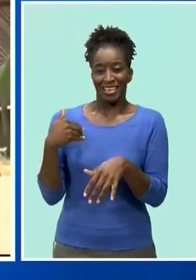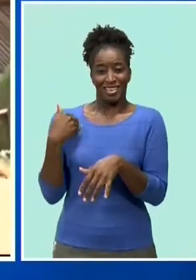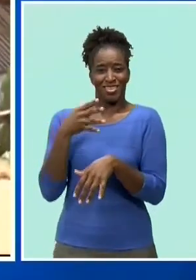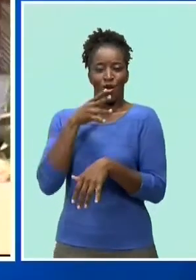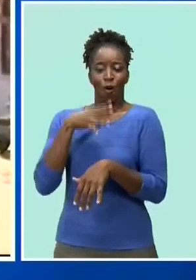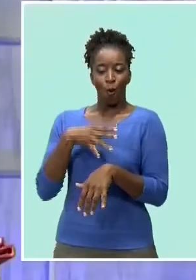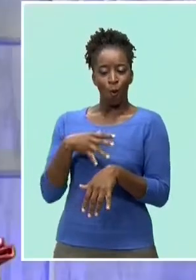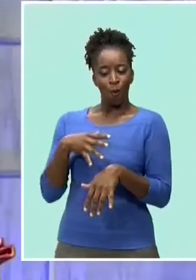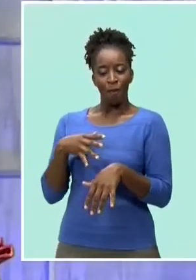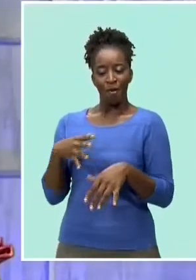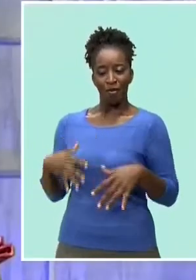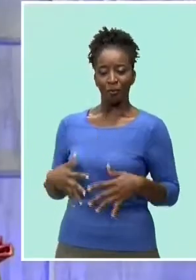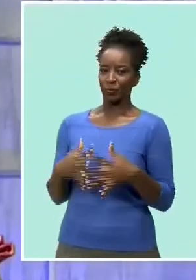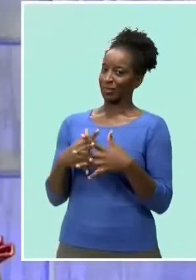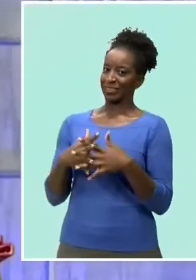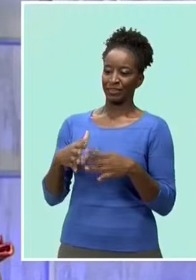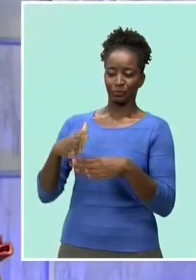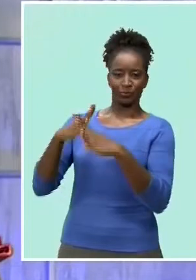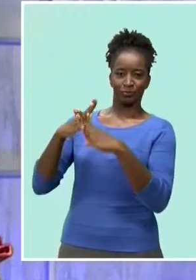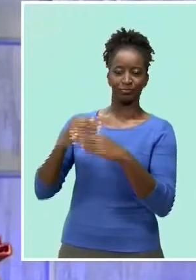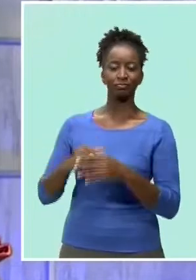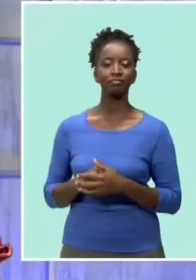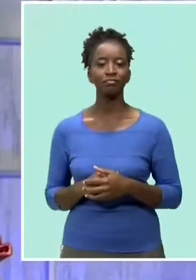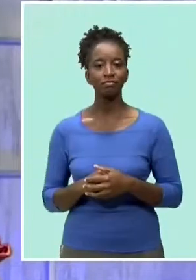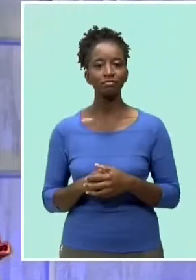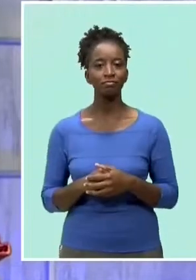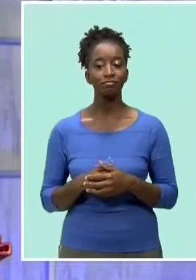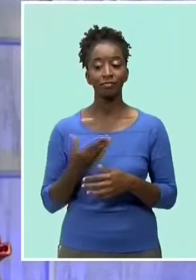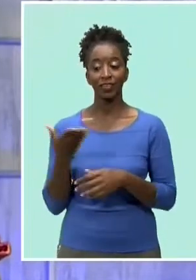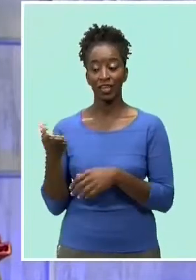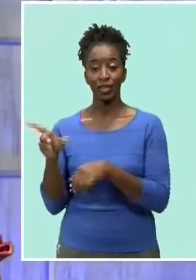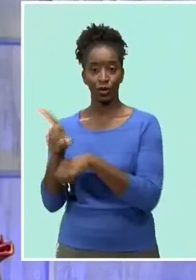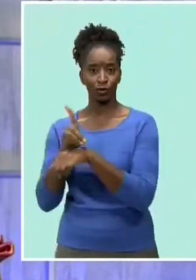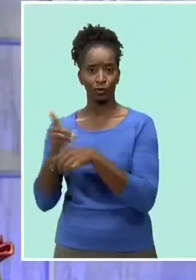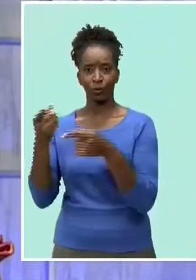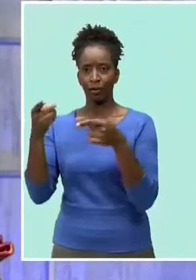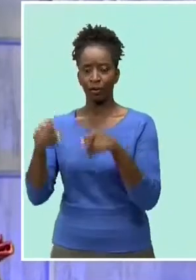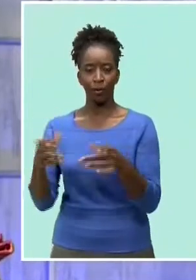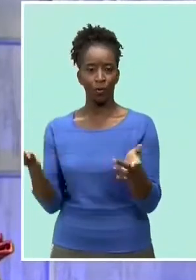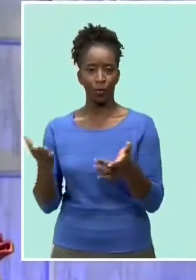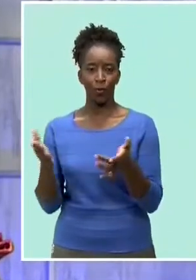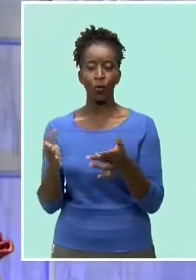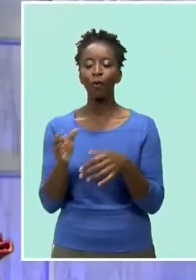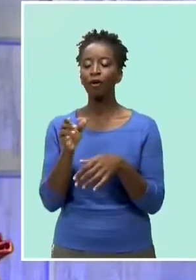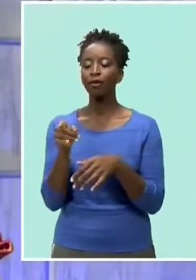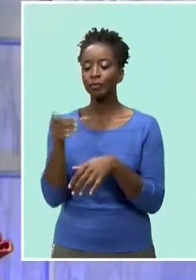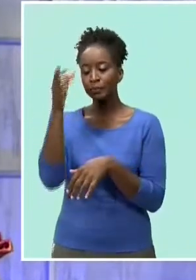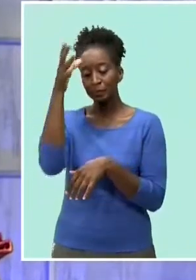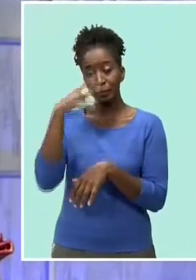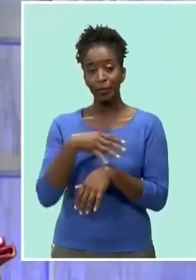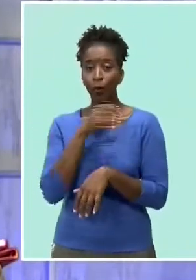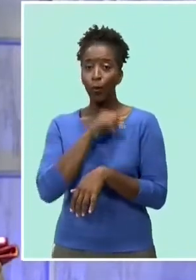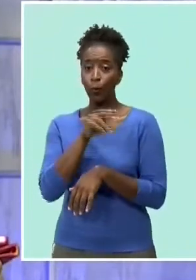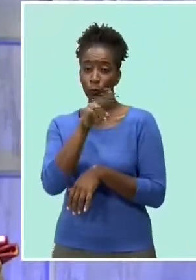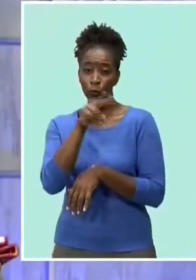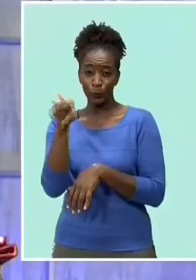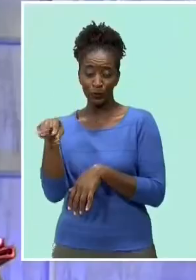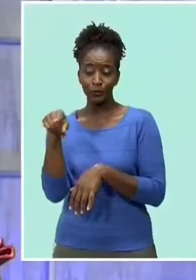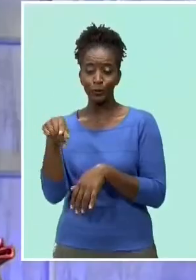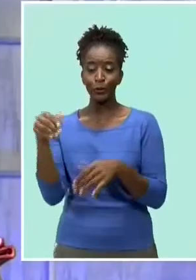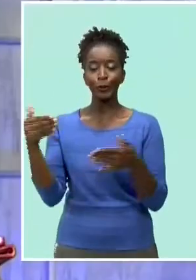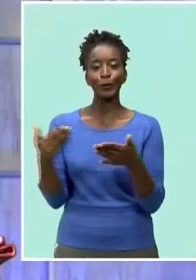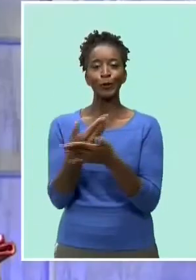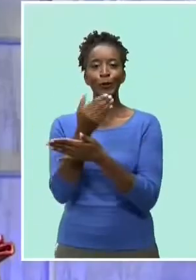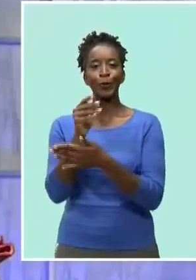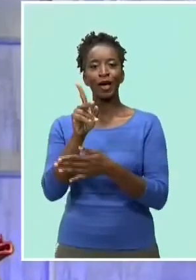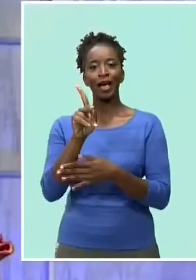multi-stakeholder approach. History was made in Dominica when 22-year-old Lorenzo Sanford was elected the new Kalinago